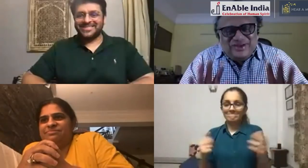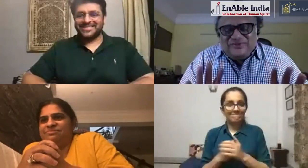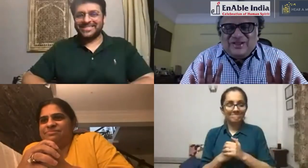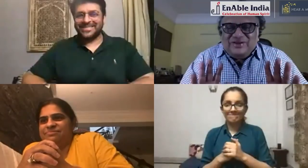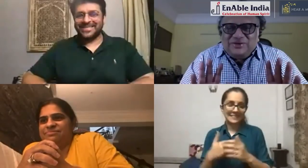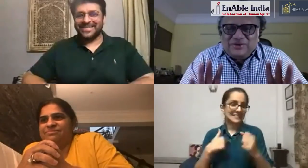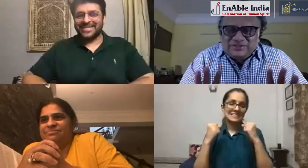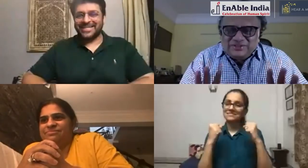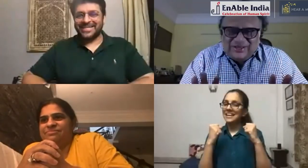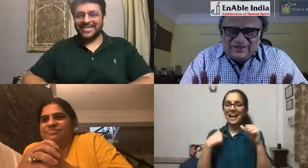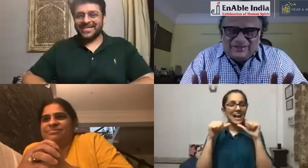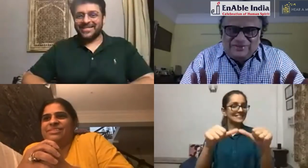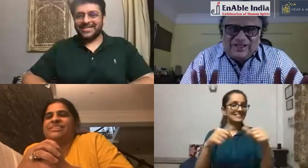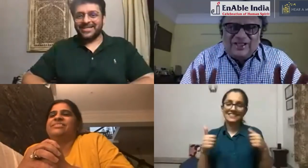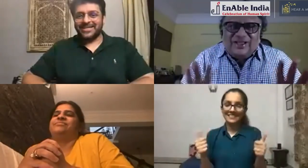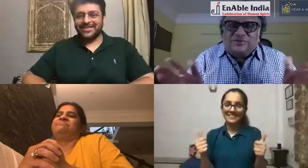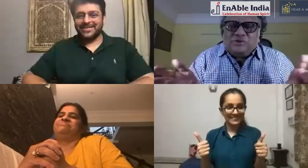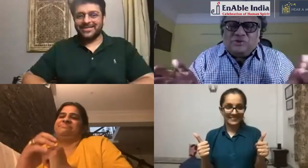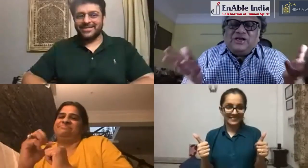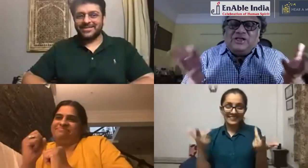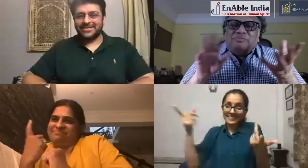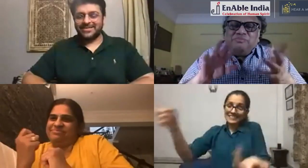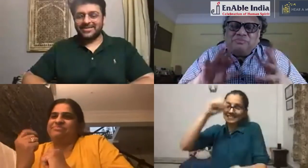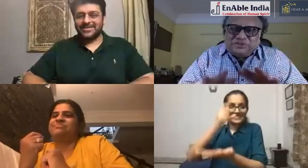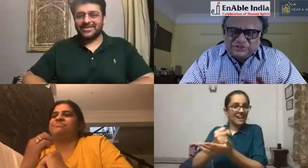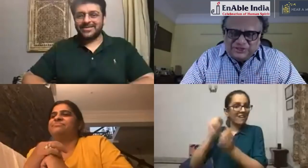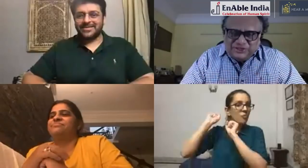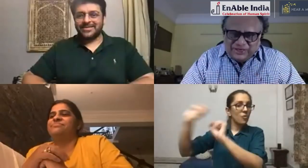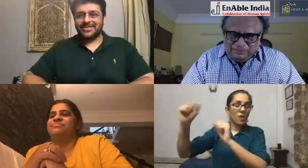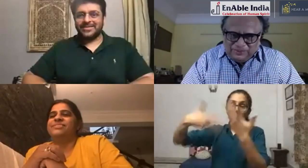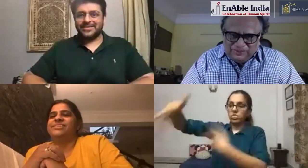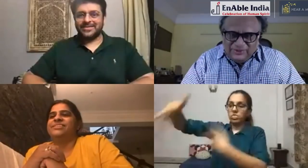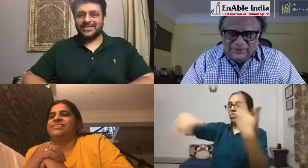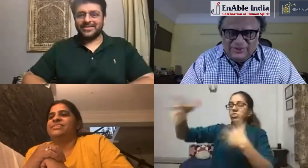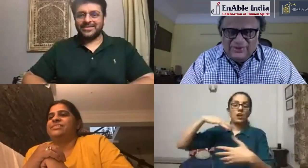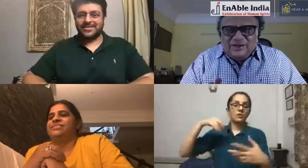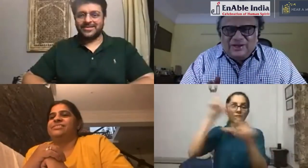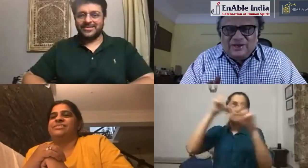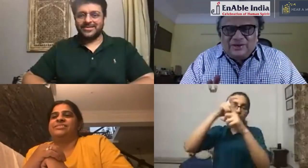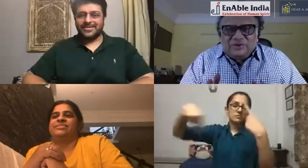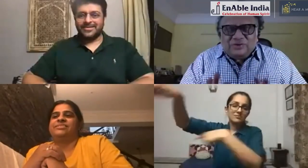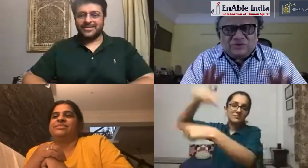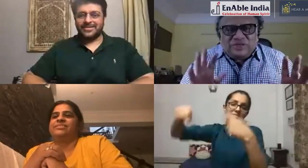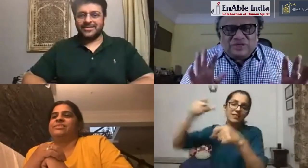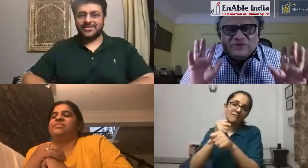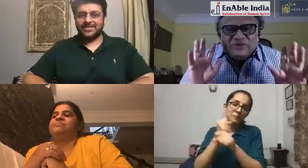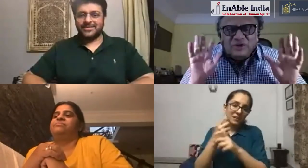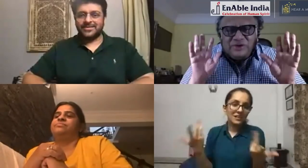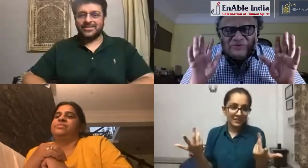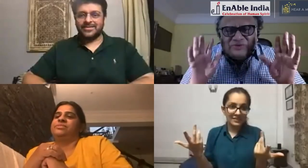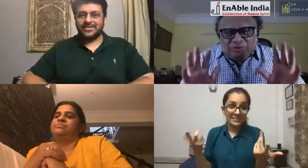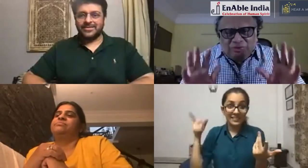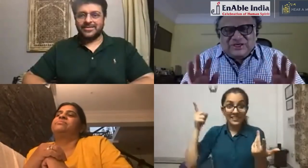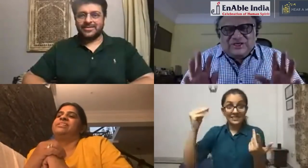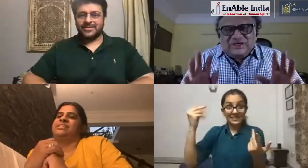Very difficult to answer. They have totally messed it up. Now, there was lot